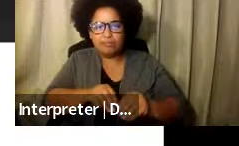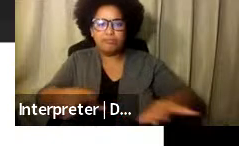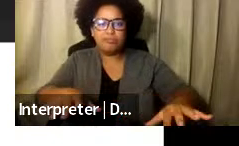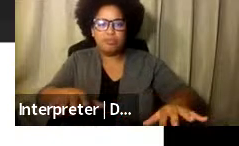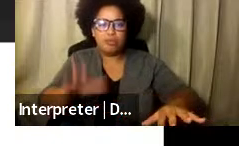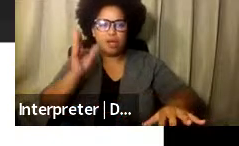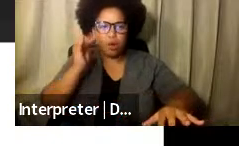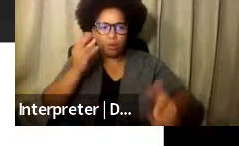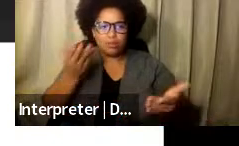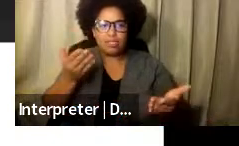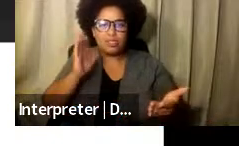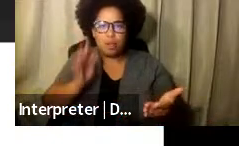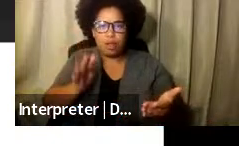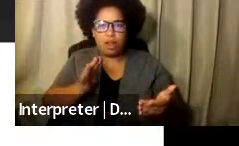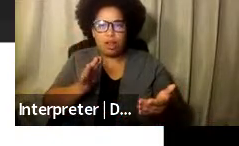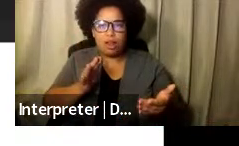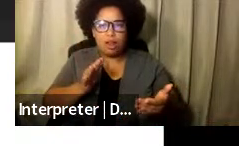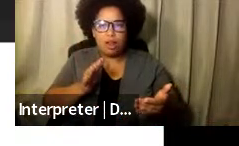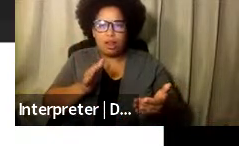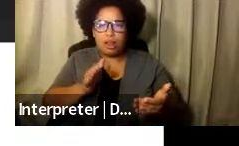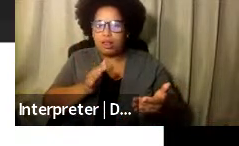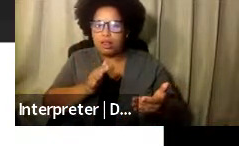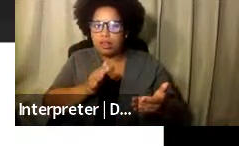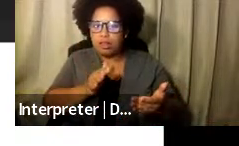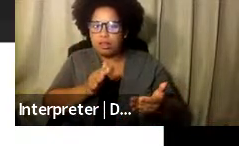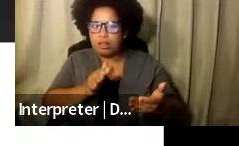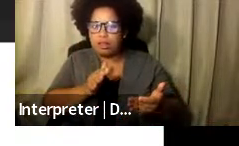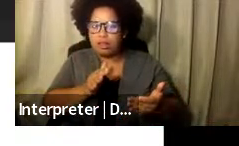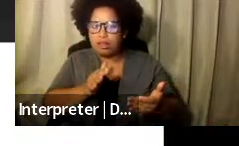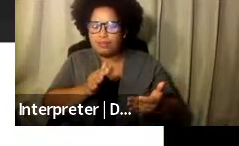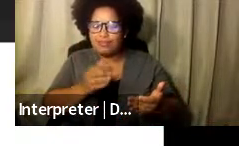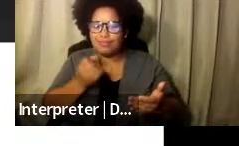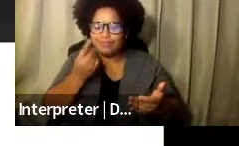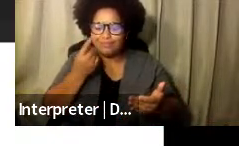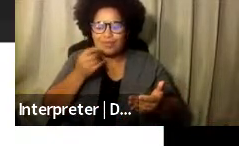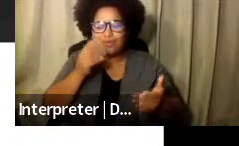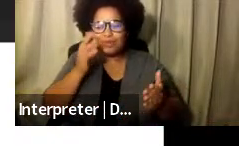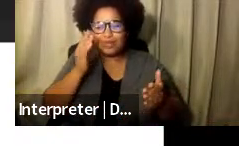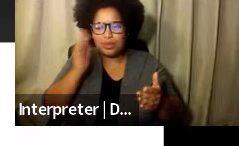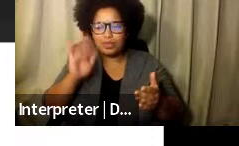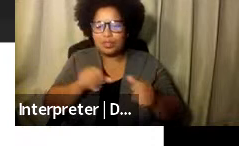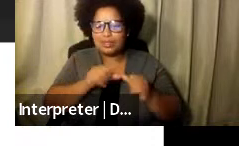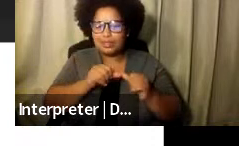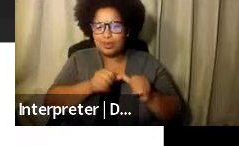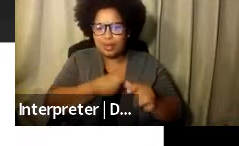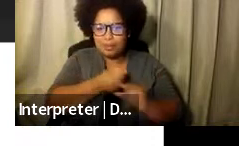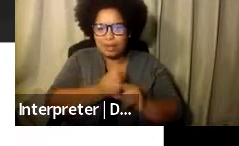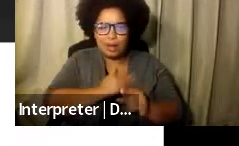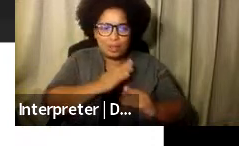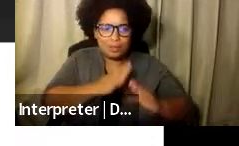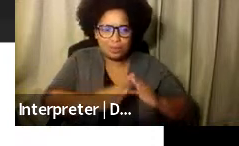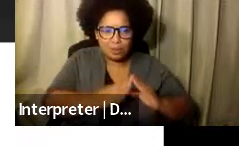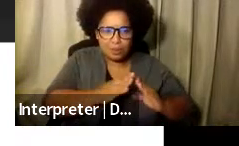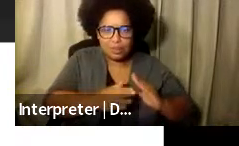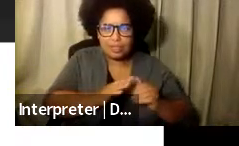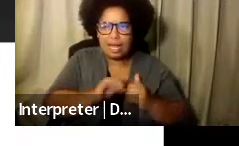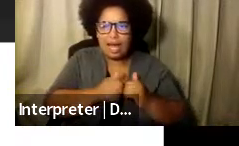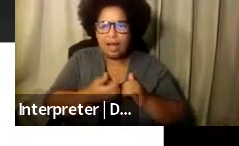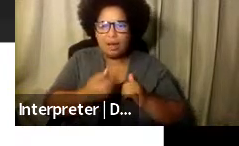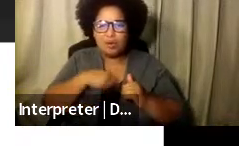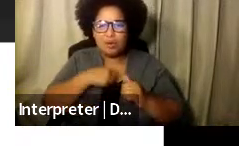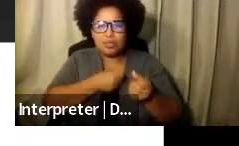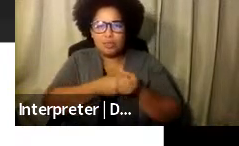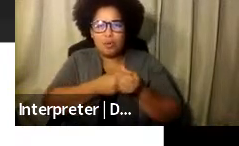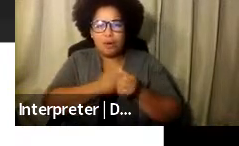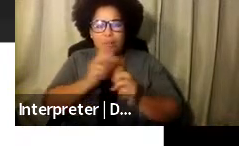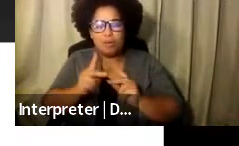to continue to impact our communities this winter and beyond. And so the challenge is really how do we support our most